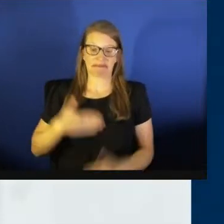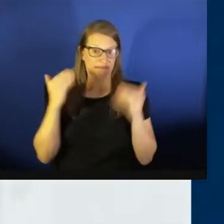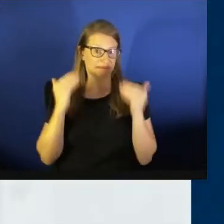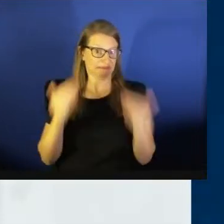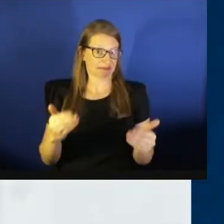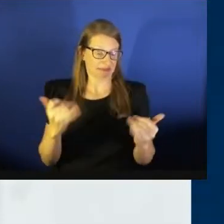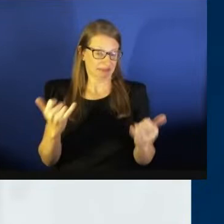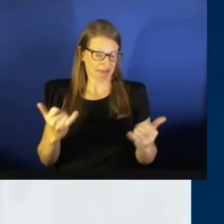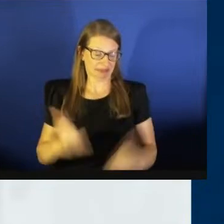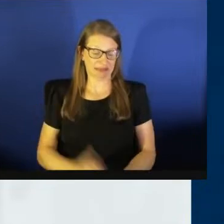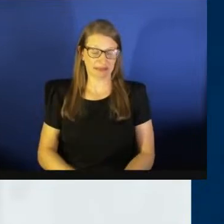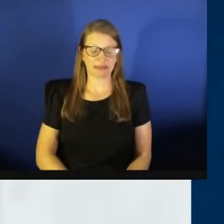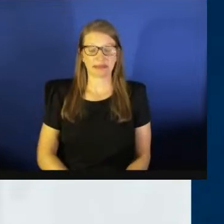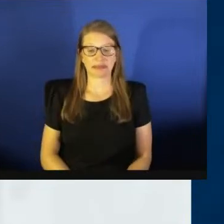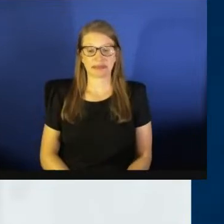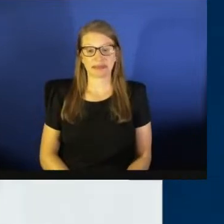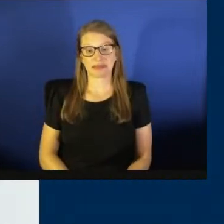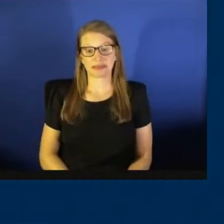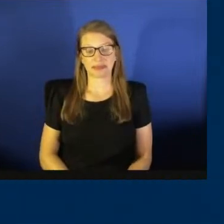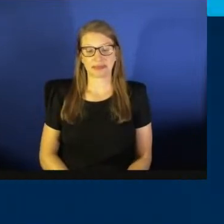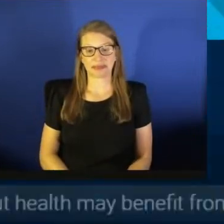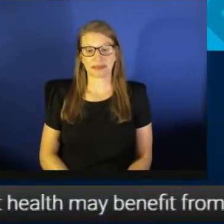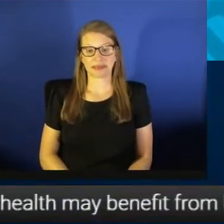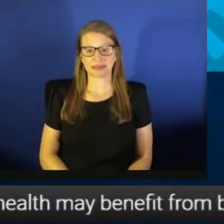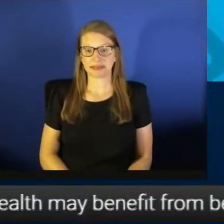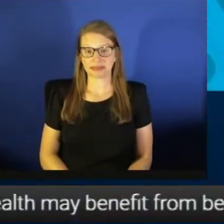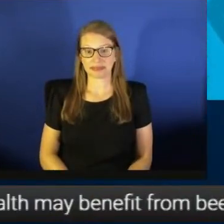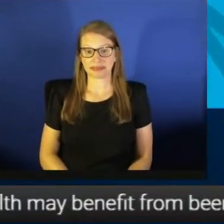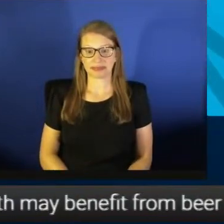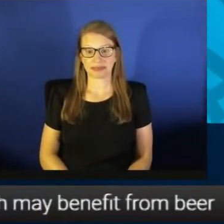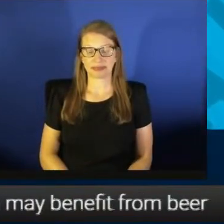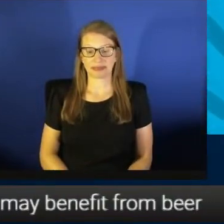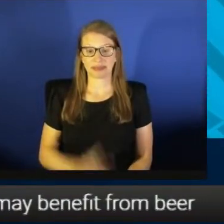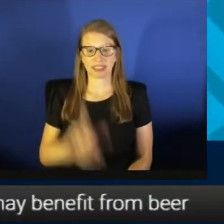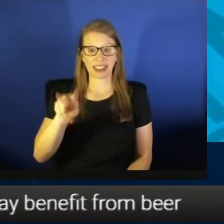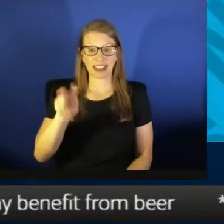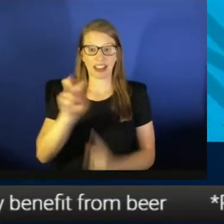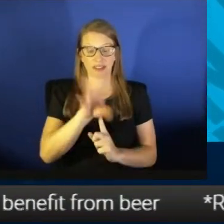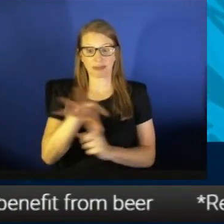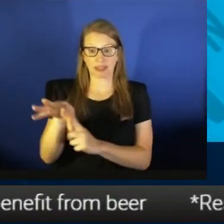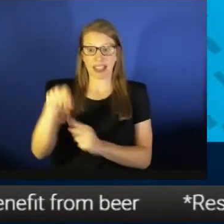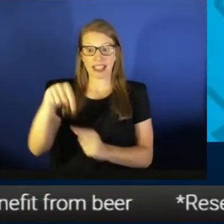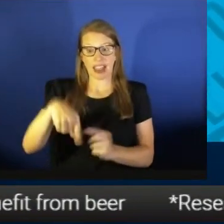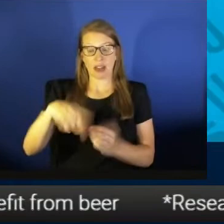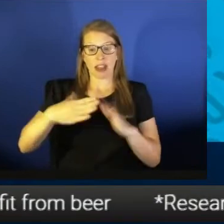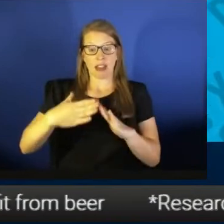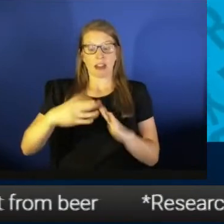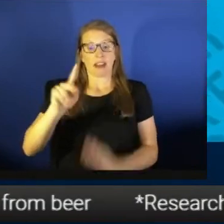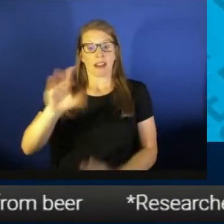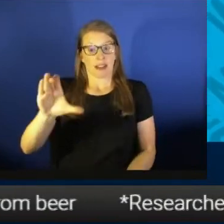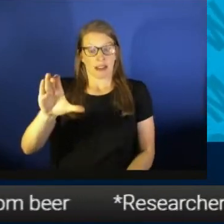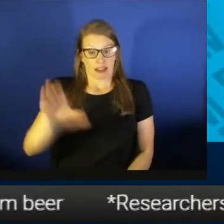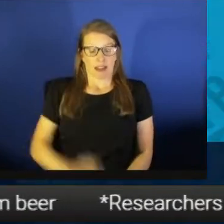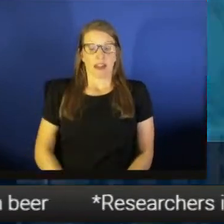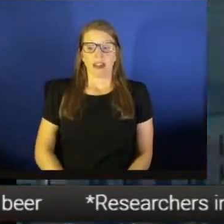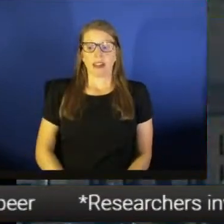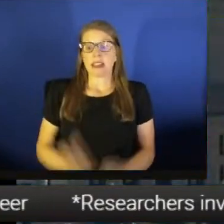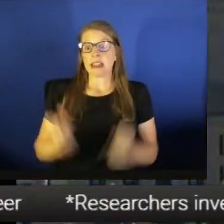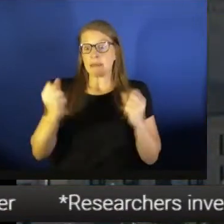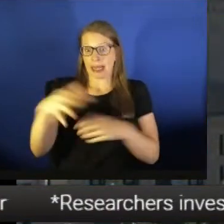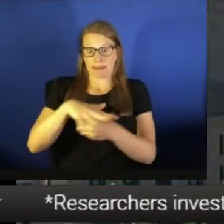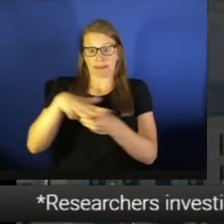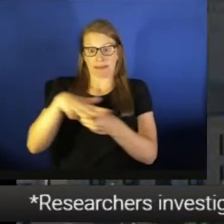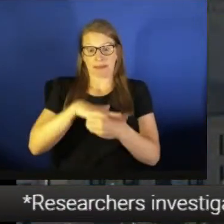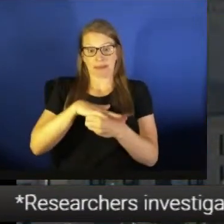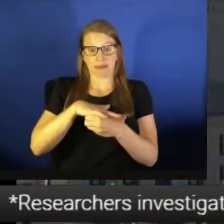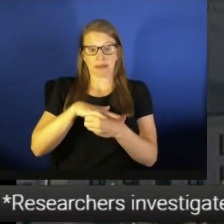all of those right there on your screen. A live look now at downtown Kansas City, where in many spots across our area,